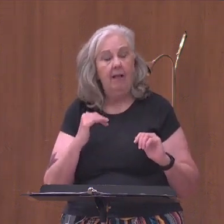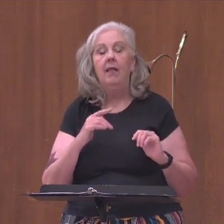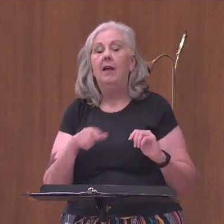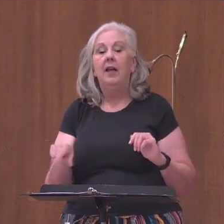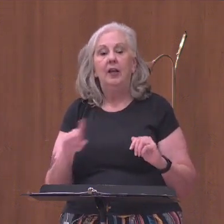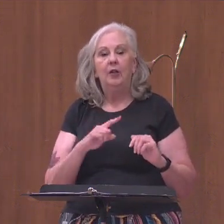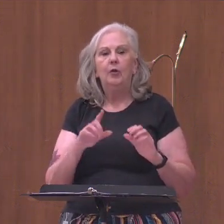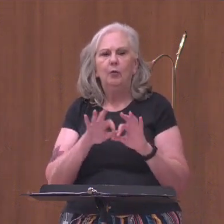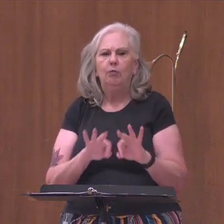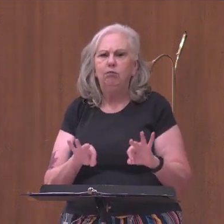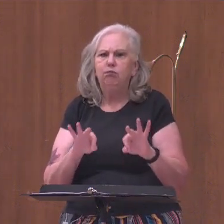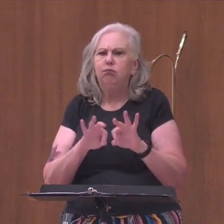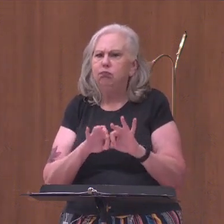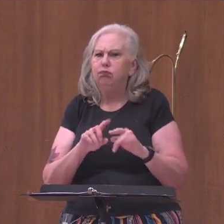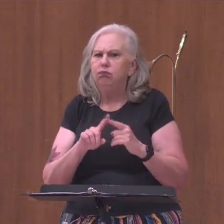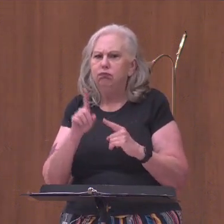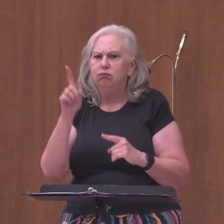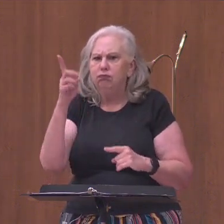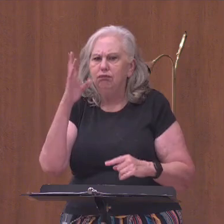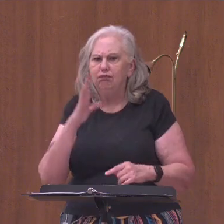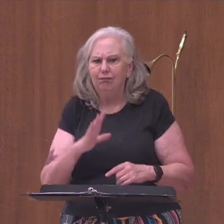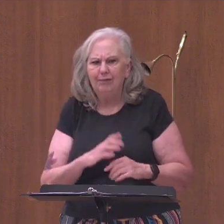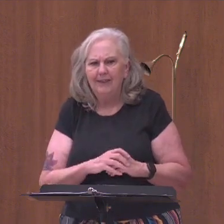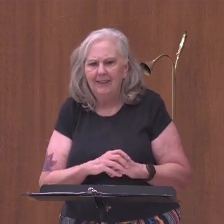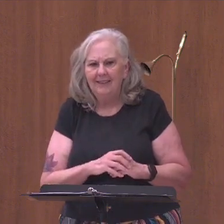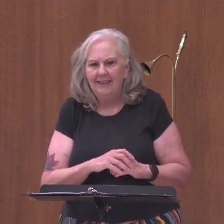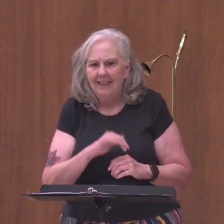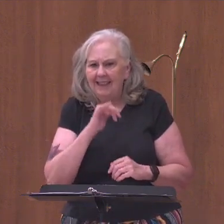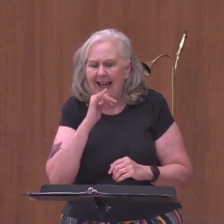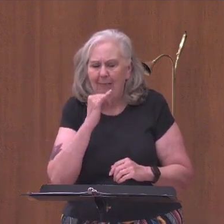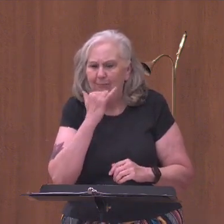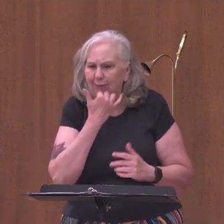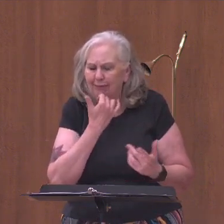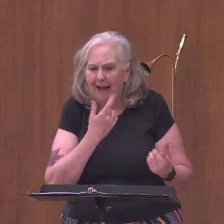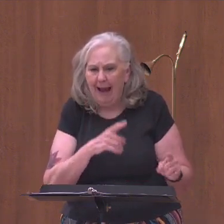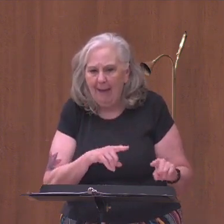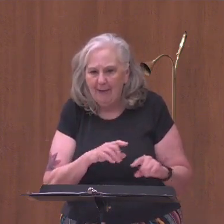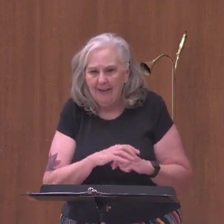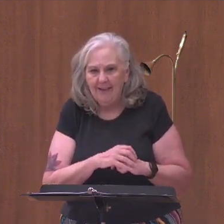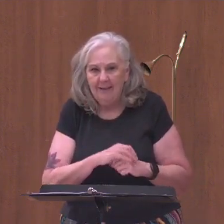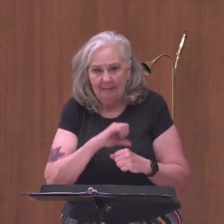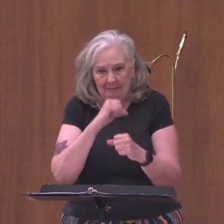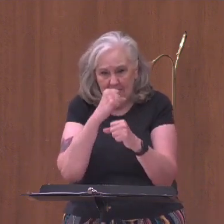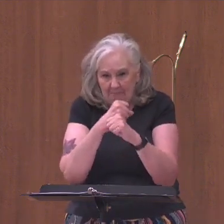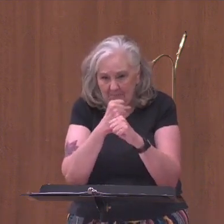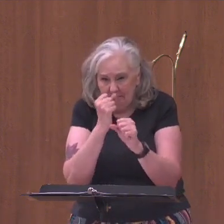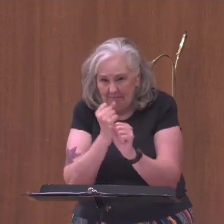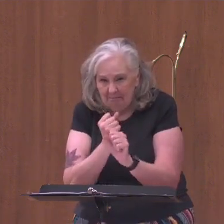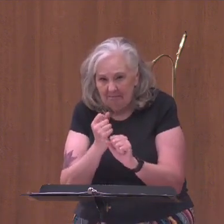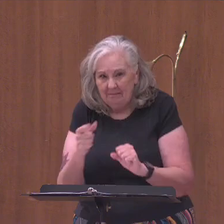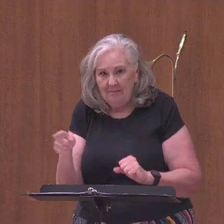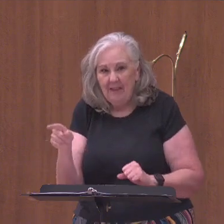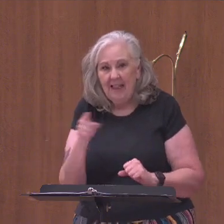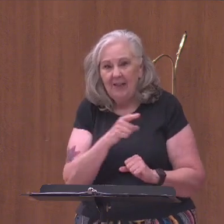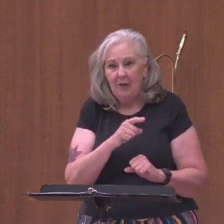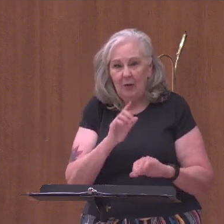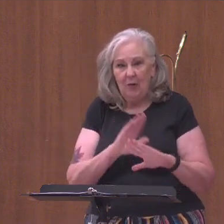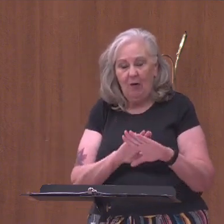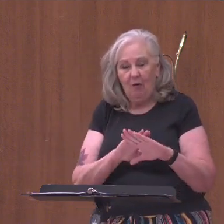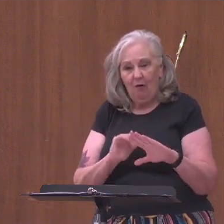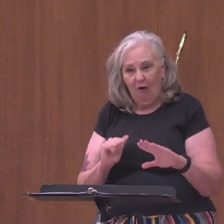deeply to God. You're not an accident. You are handcrafted, and you are